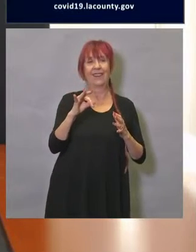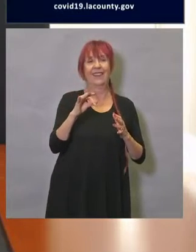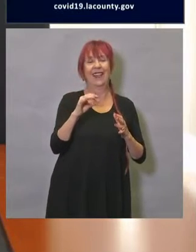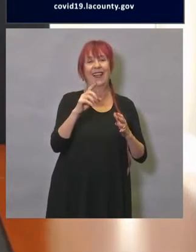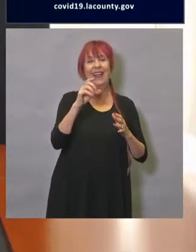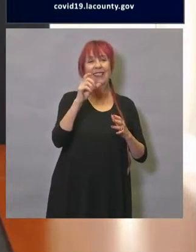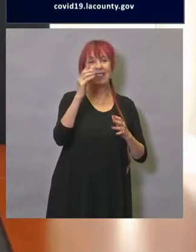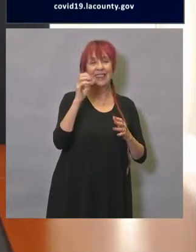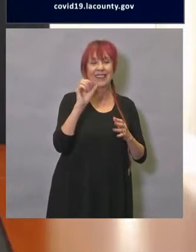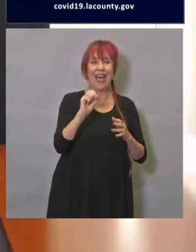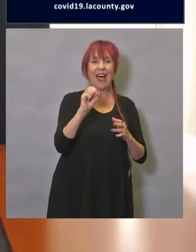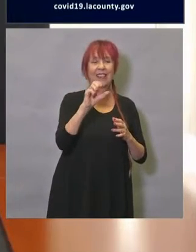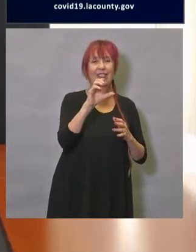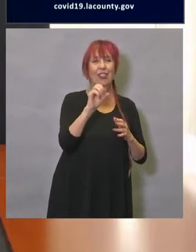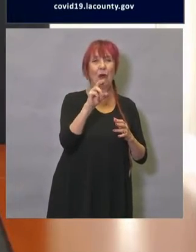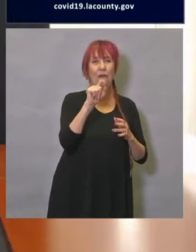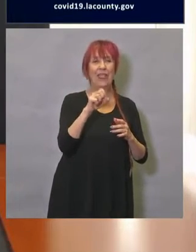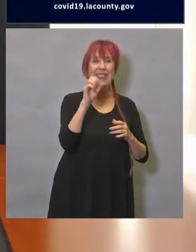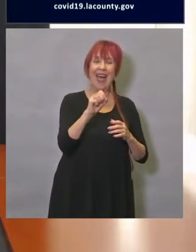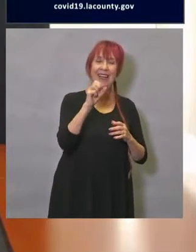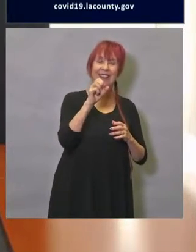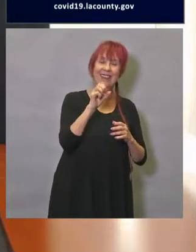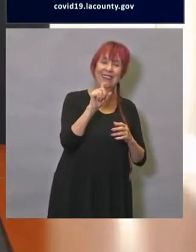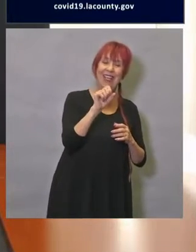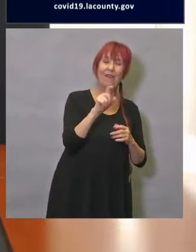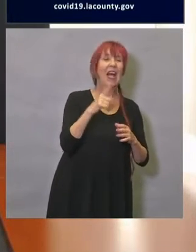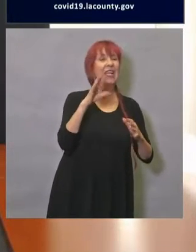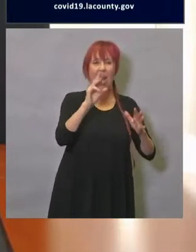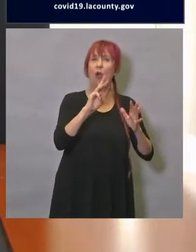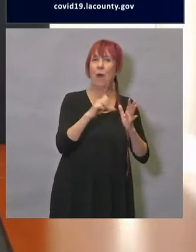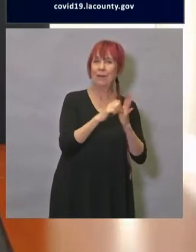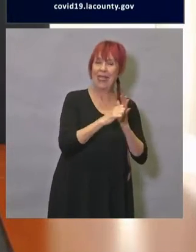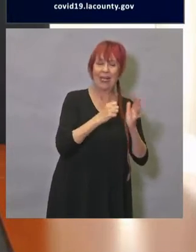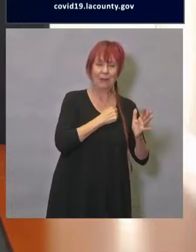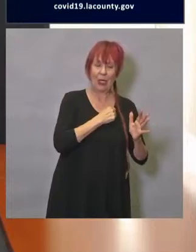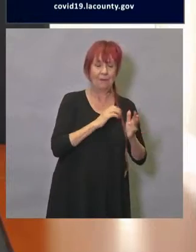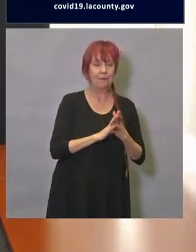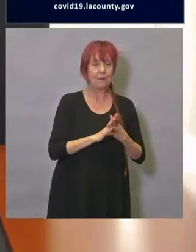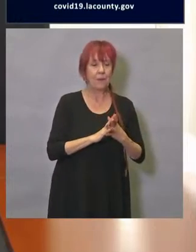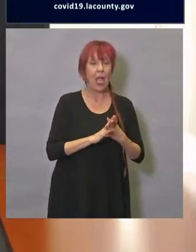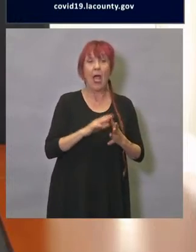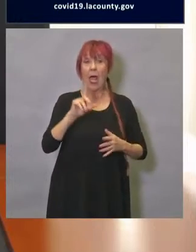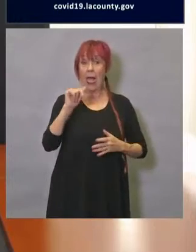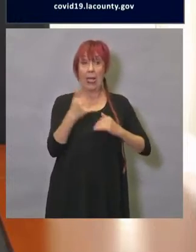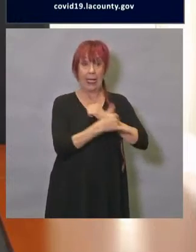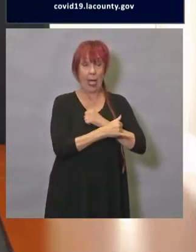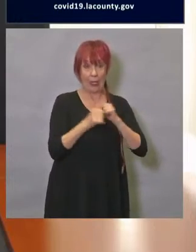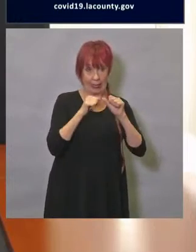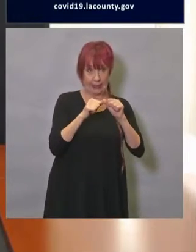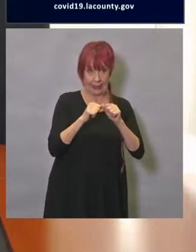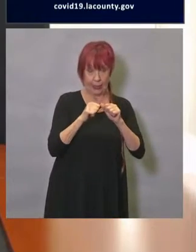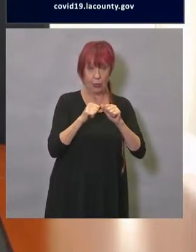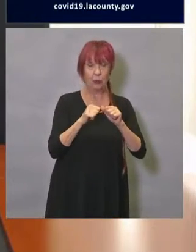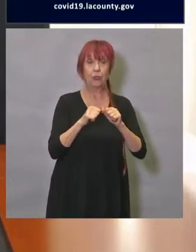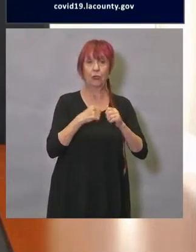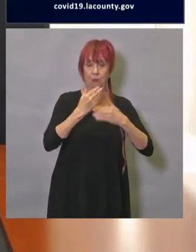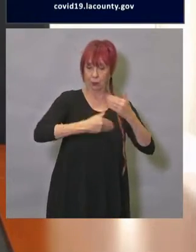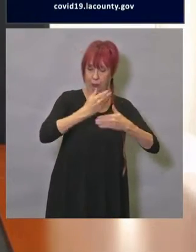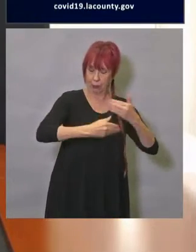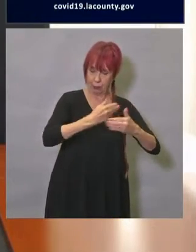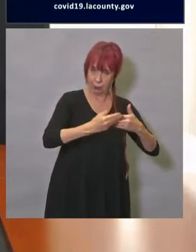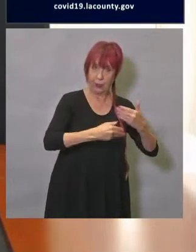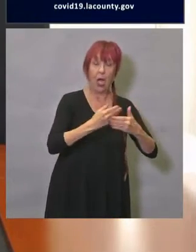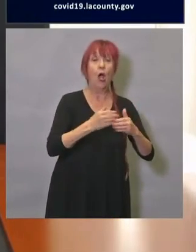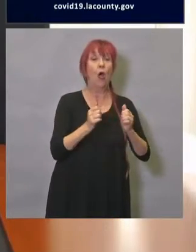covid19.lacounty.gov/testing for more information and to get access to a free COVID test. LA County continues to move in the right direction with